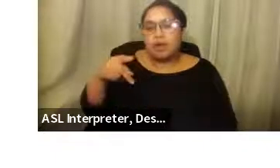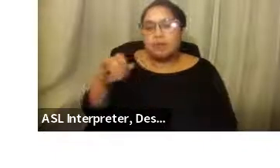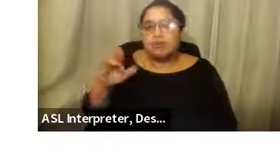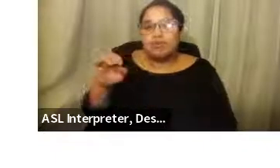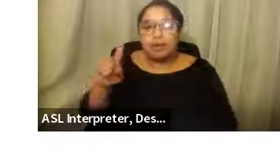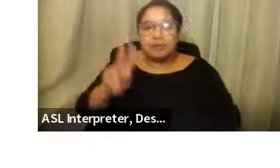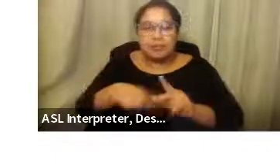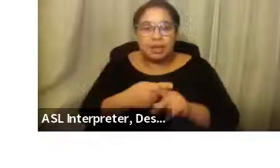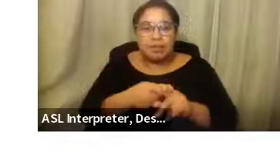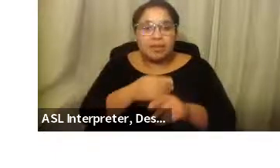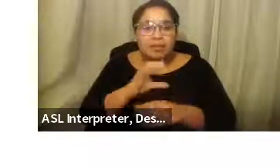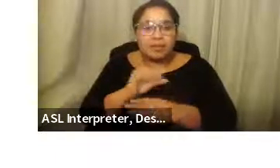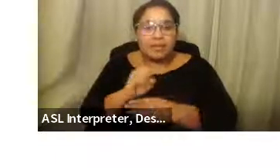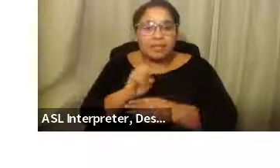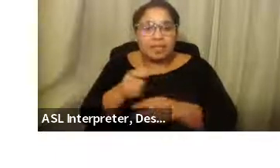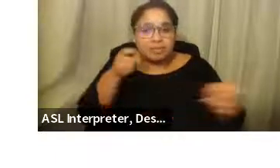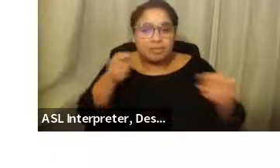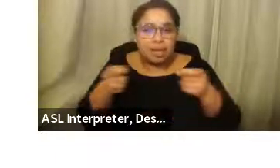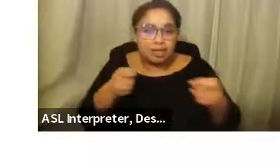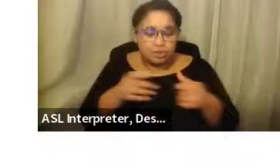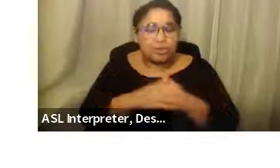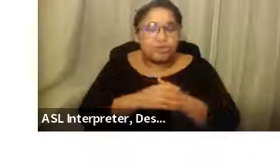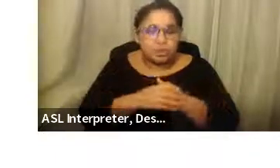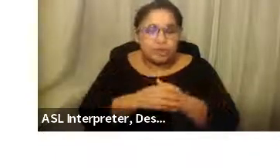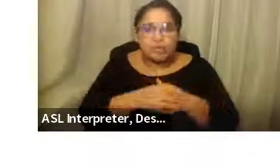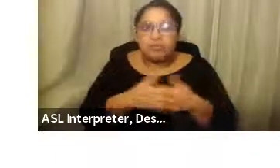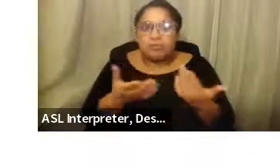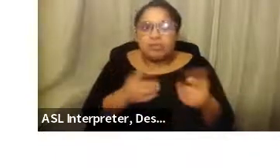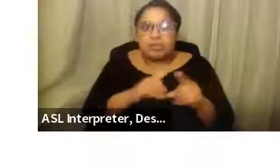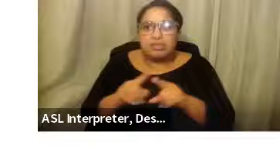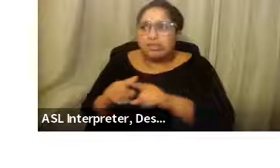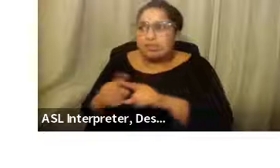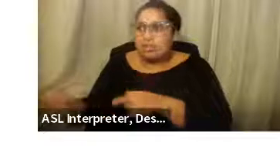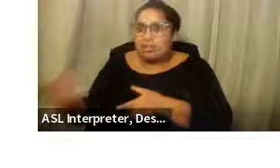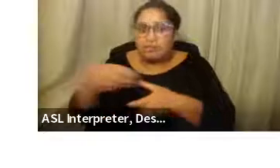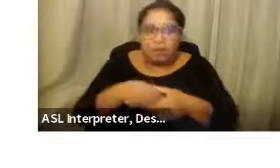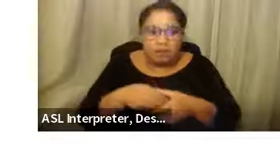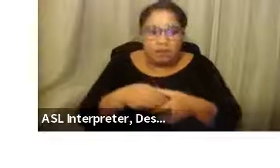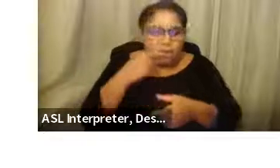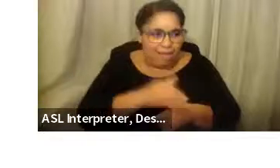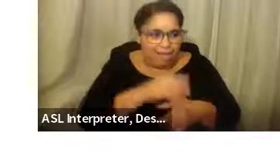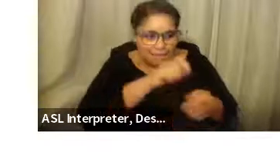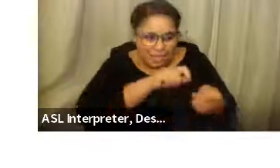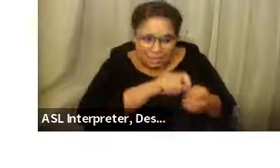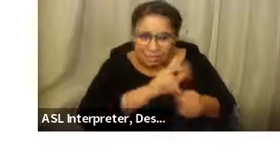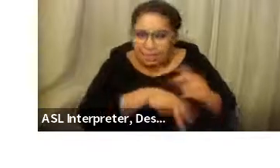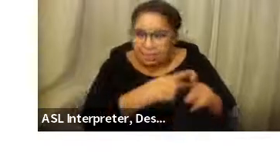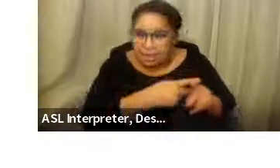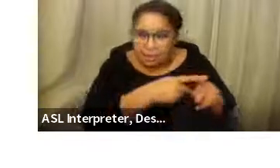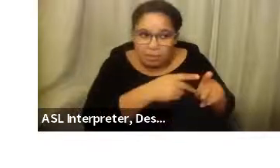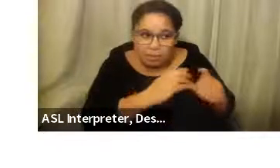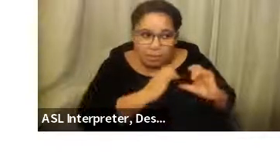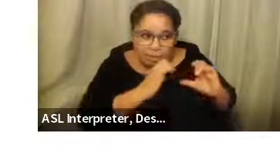interaction between all of the different pieces that need to go into those kind of clients. Stephanie, do you have more to add to